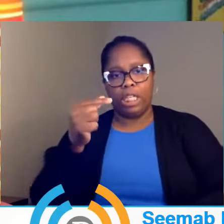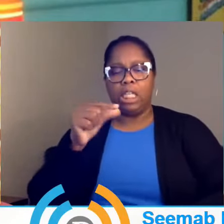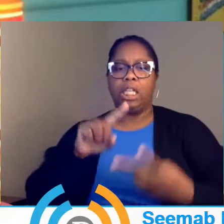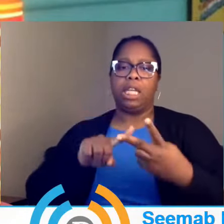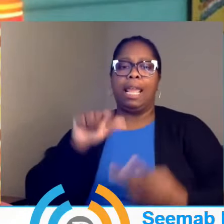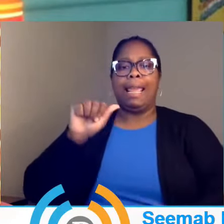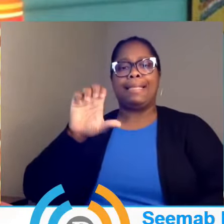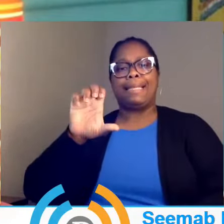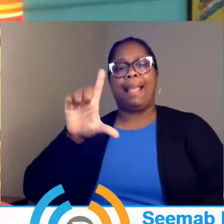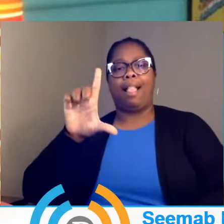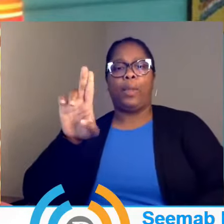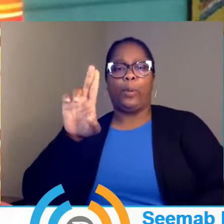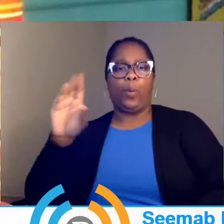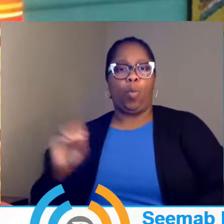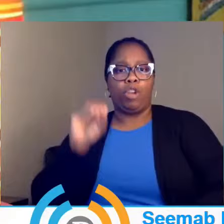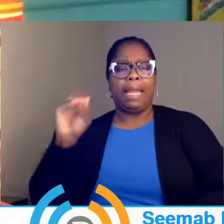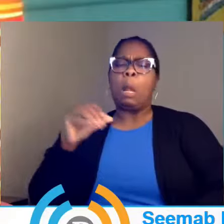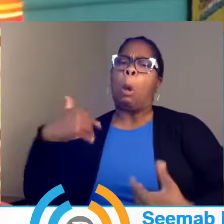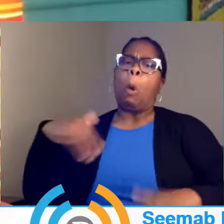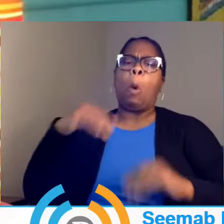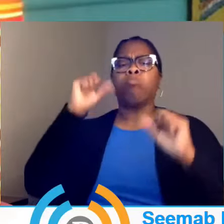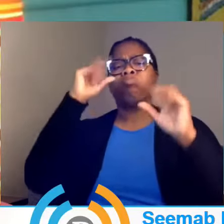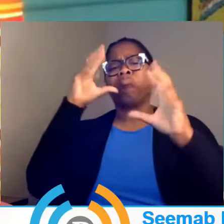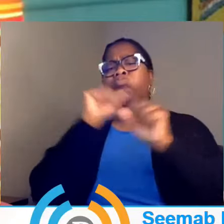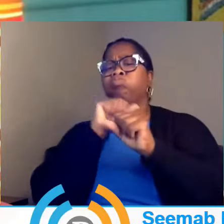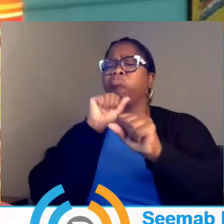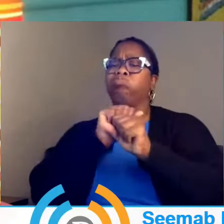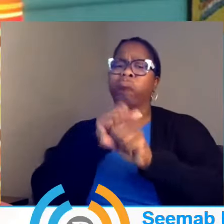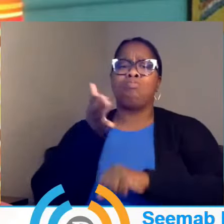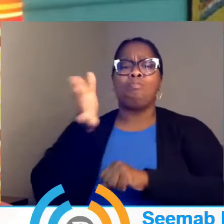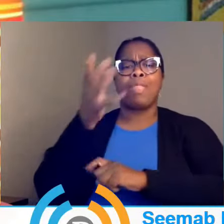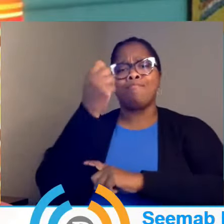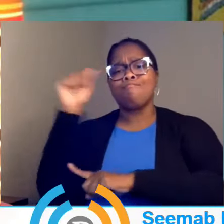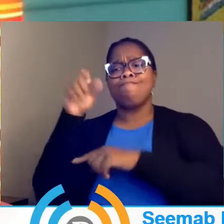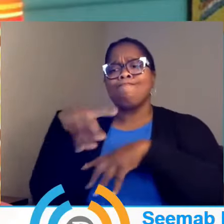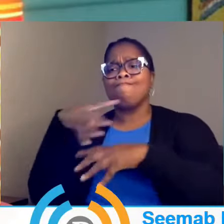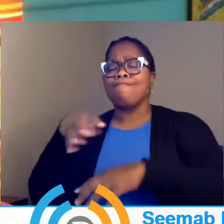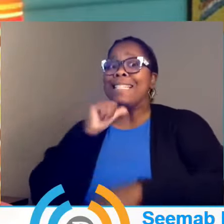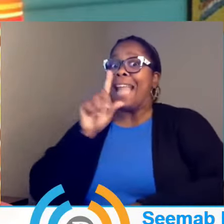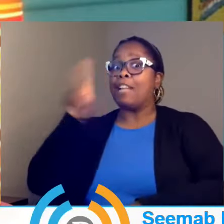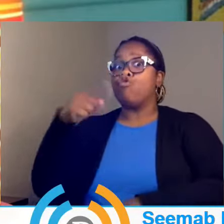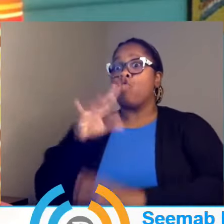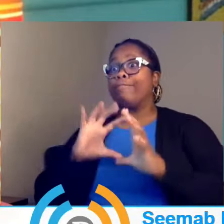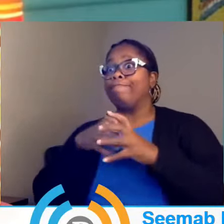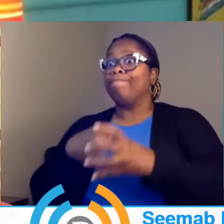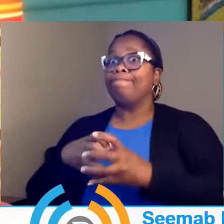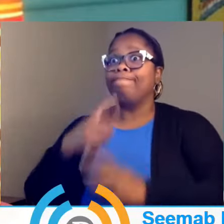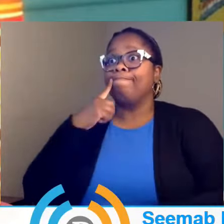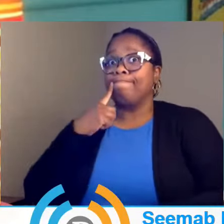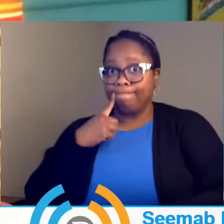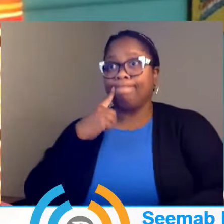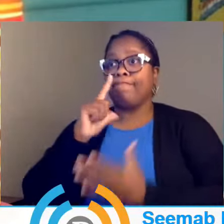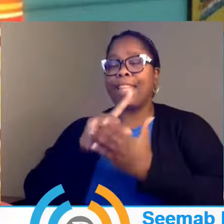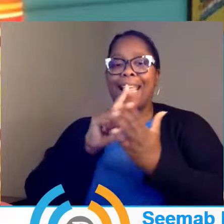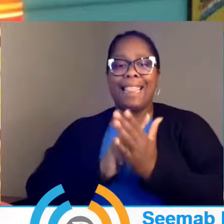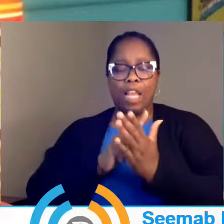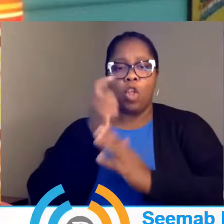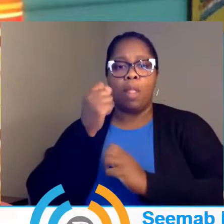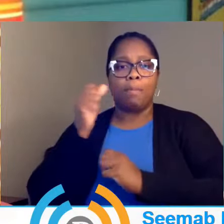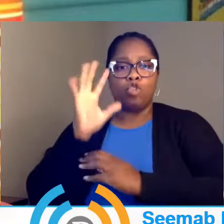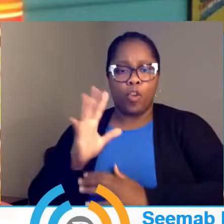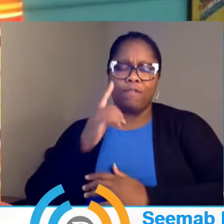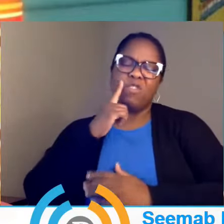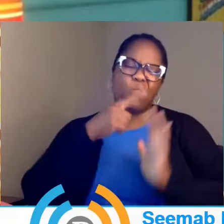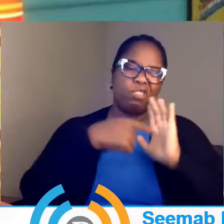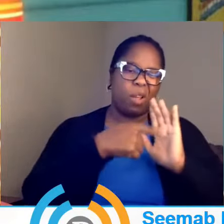at the protests, ensuring that their presence is not in just being legal observers for instance, like the ACLU of Oregon, but